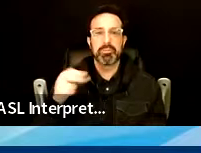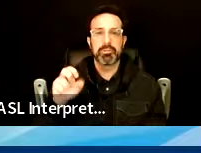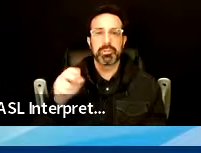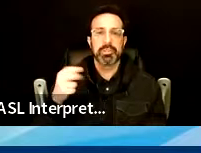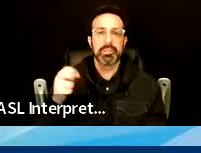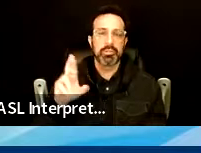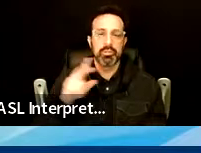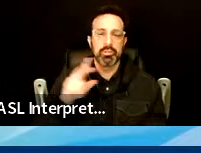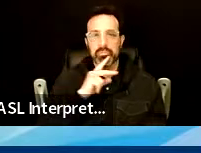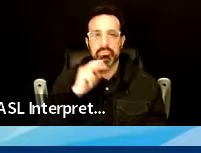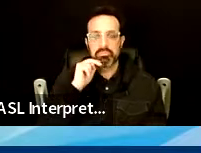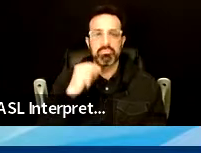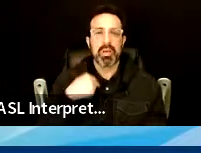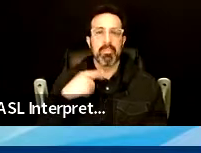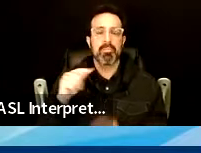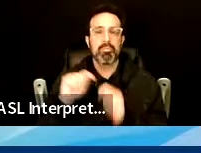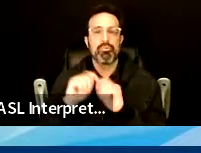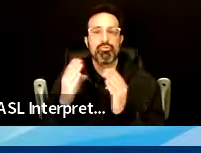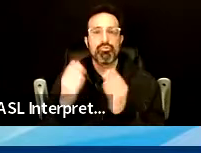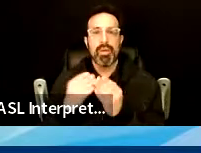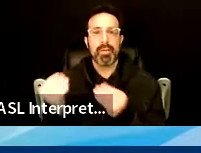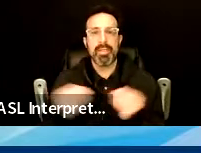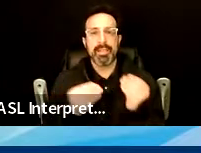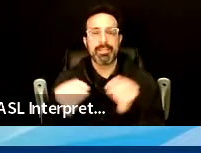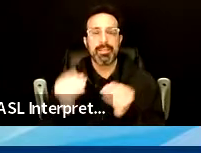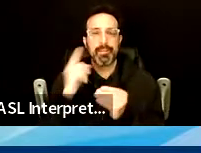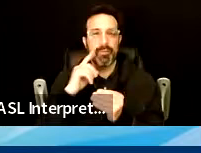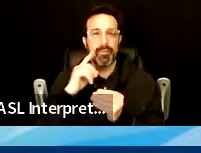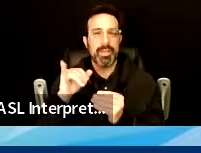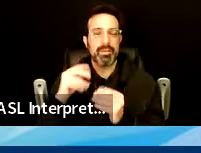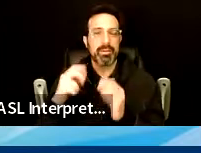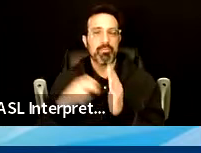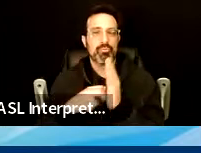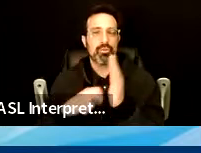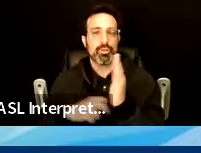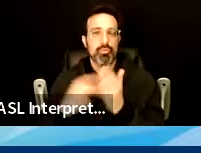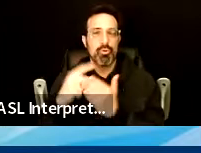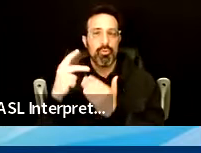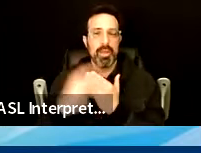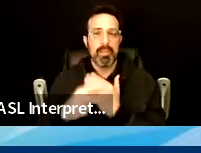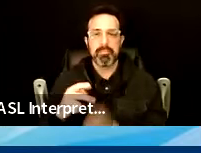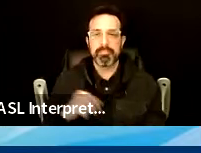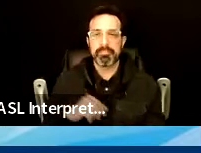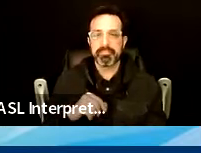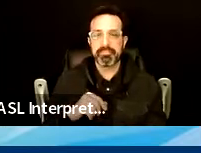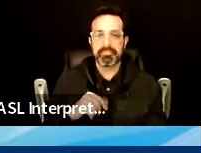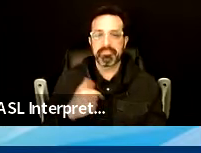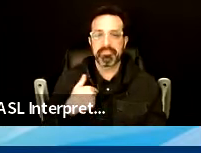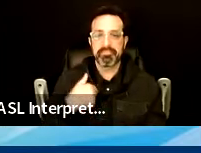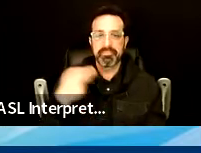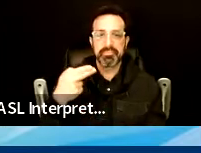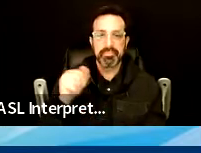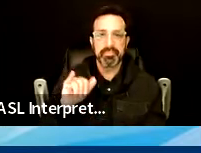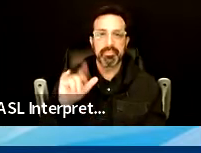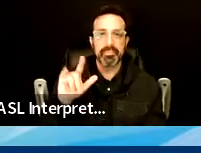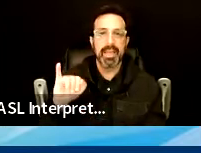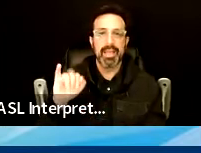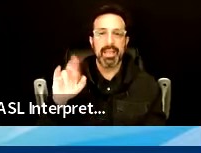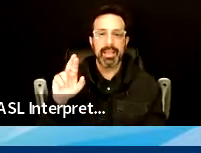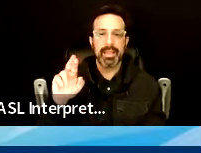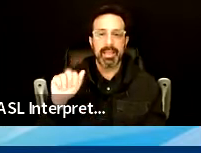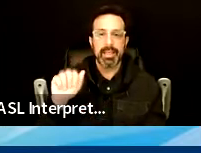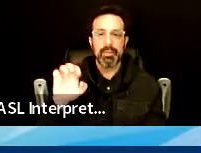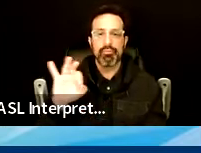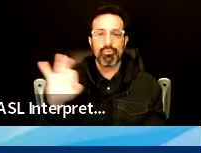Interstate Bridge Replacement Program. And Haley, if you want to introduce yourself. Hello, Haley Reff, pronouns she, her. I'm the Cultural Resources